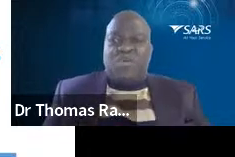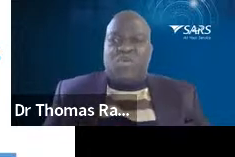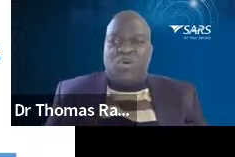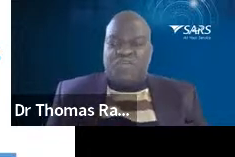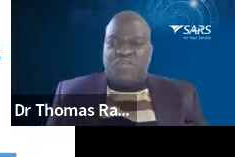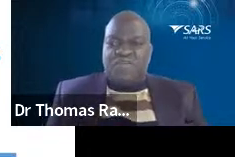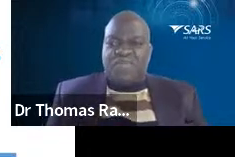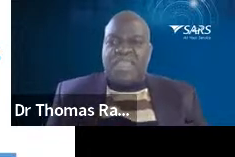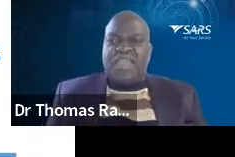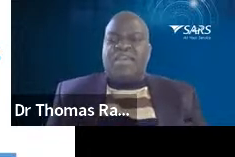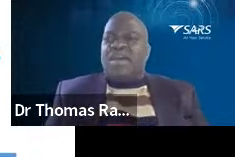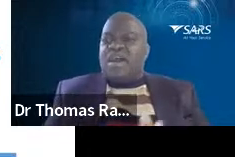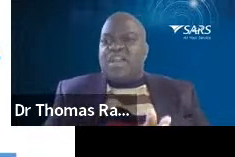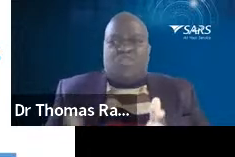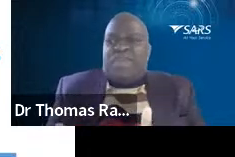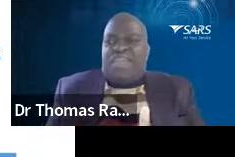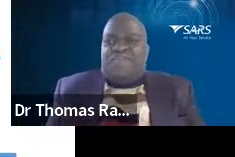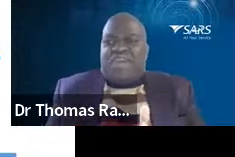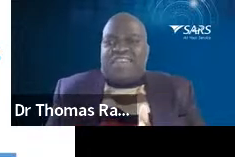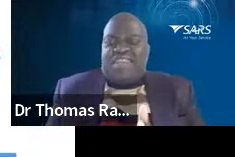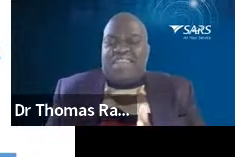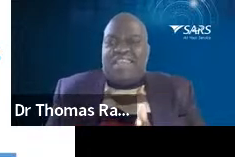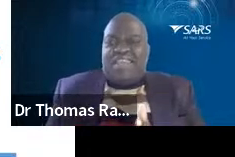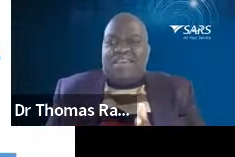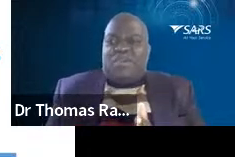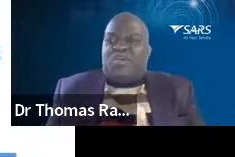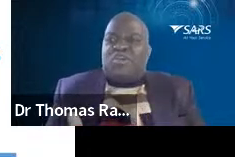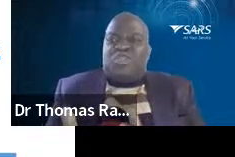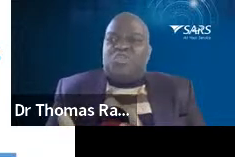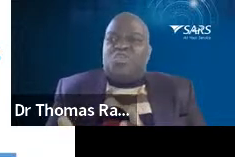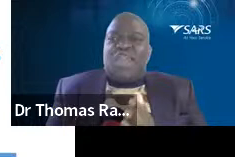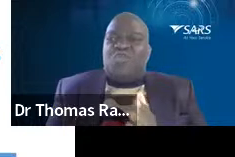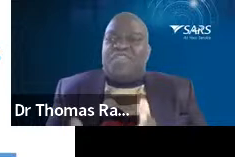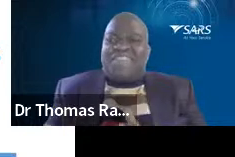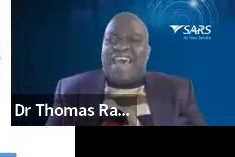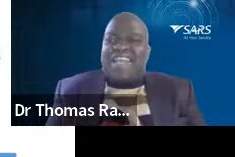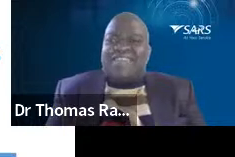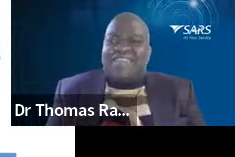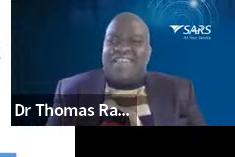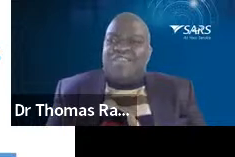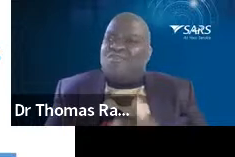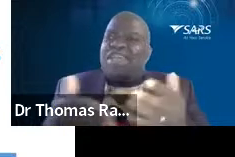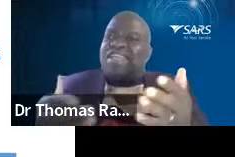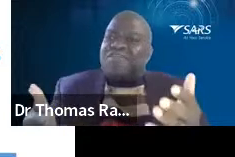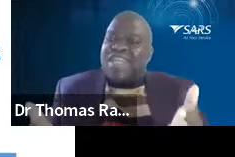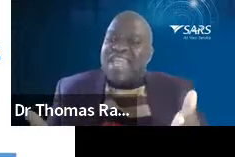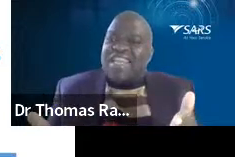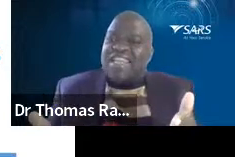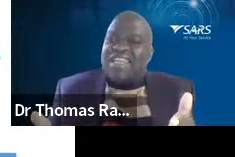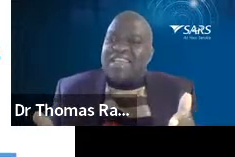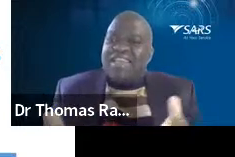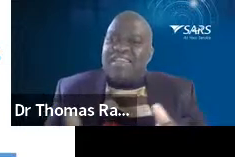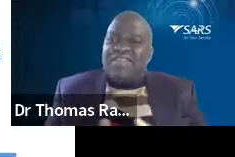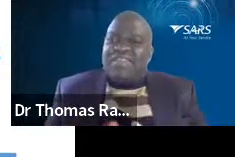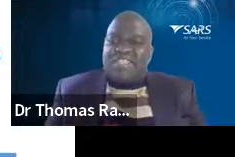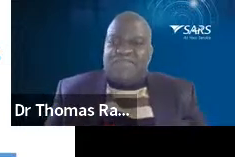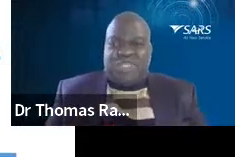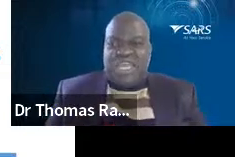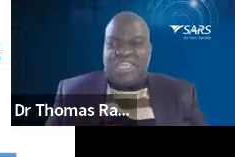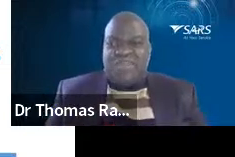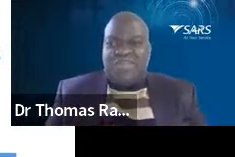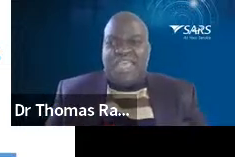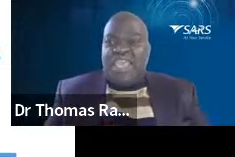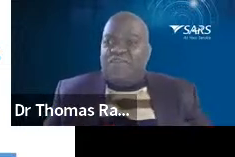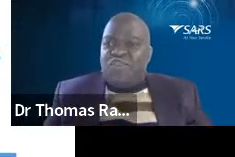you to be aware of? I do believe that because you work with SARS, you might have read the